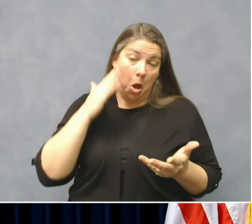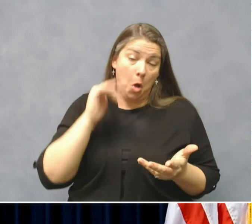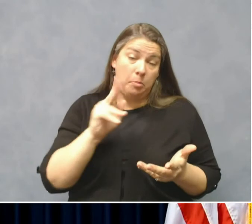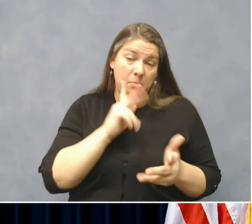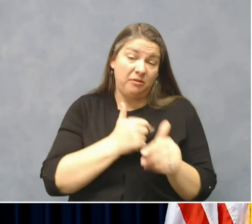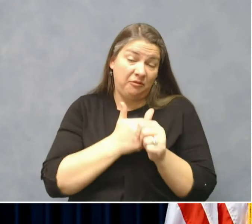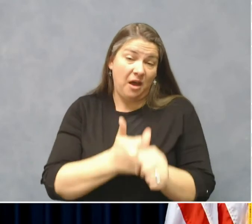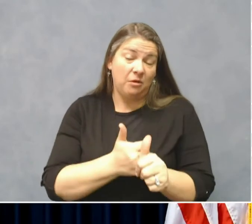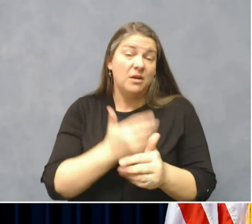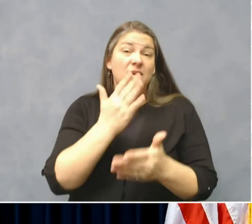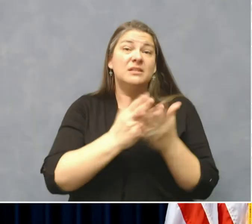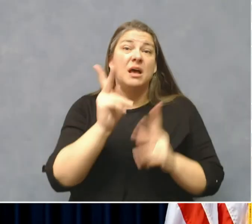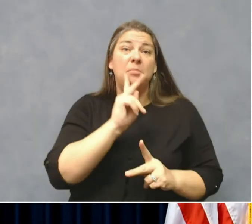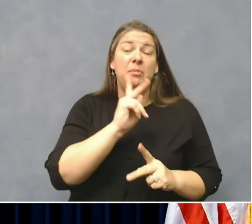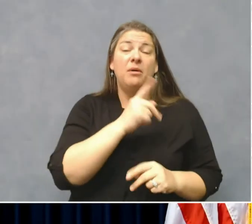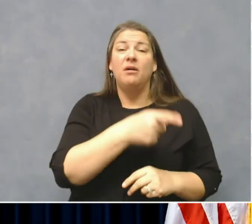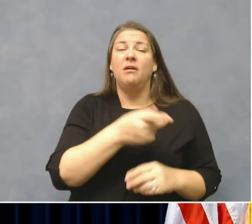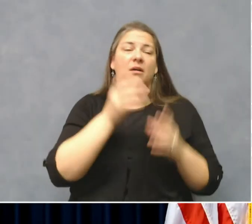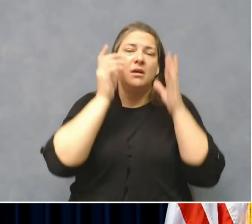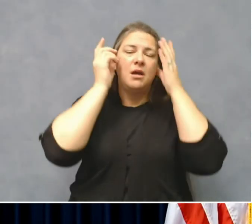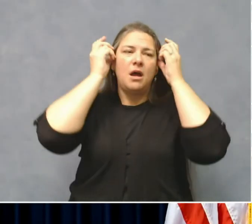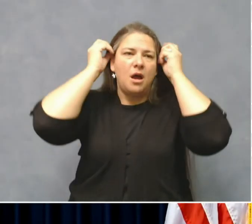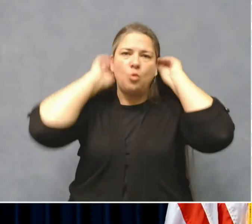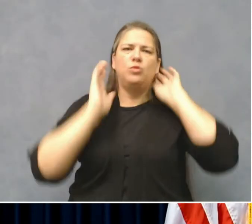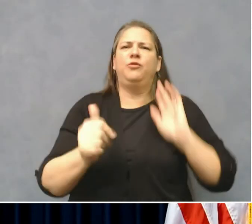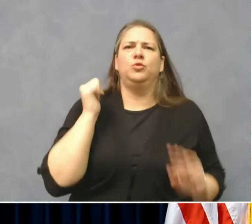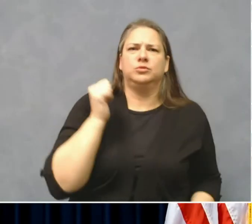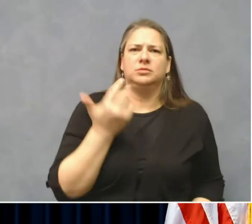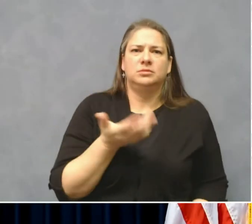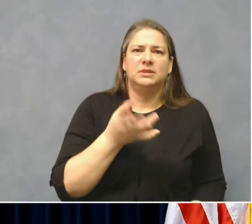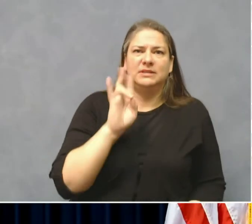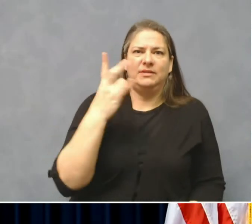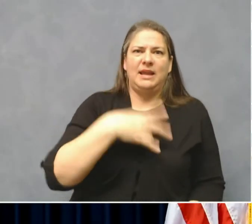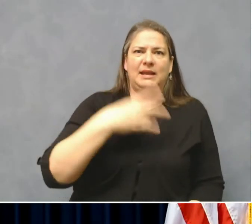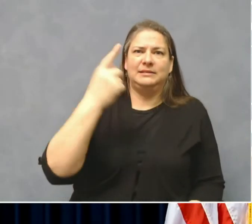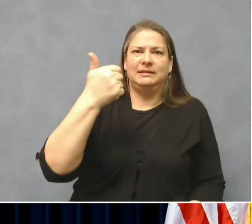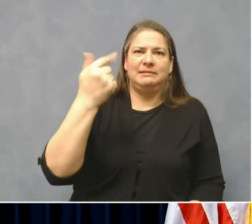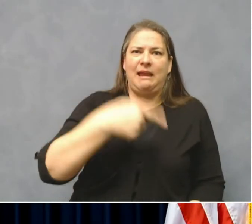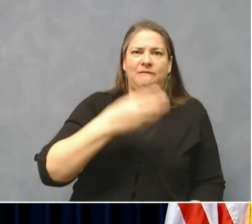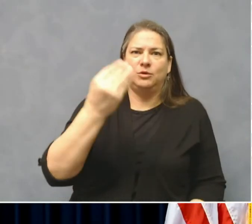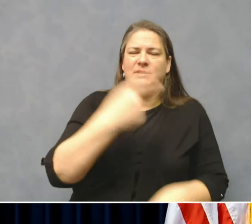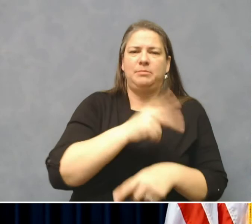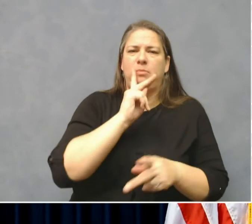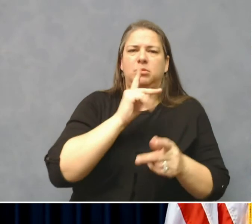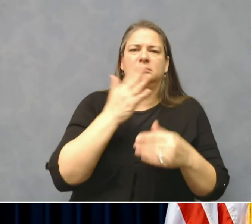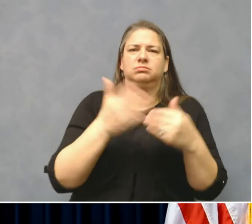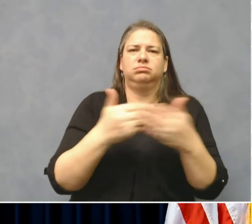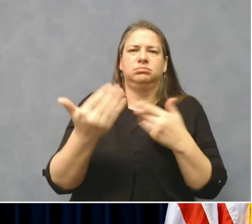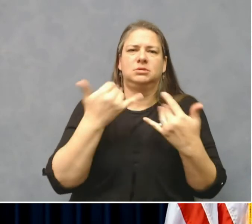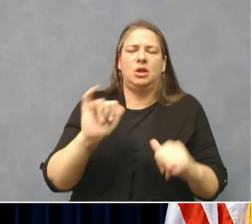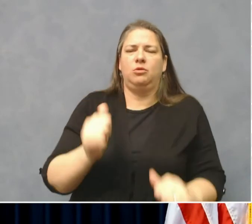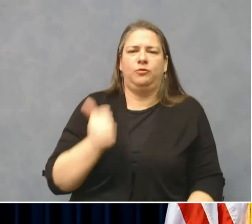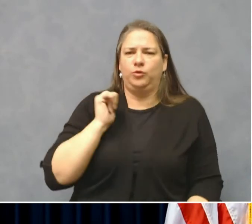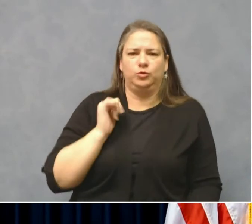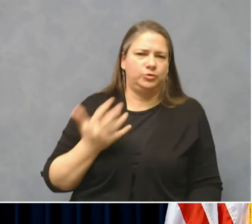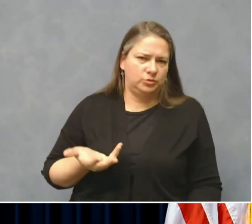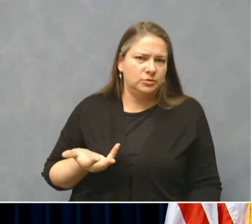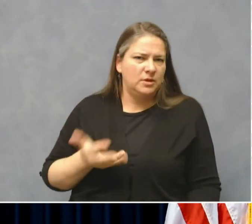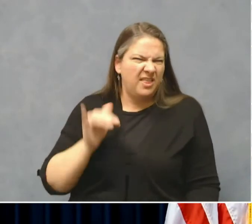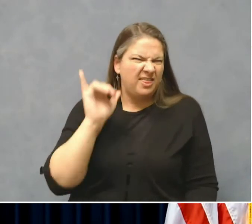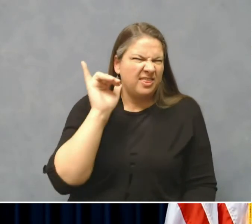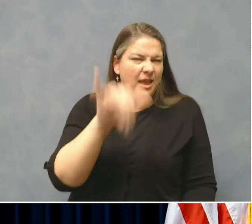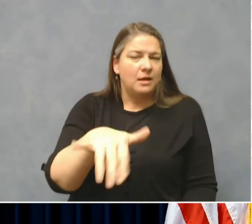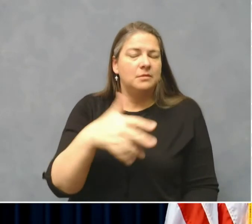14 to 10 or 7 days is going to matter. But if it does get just that many more people doing the right